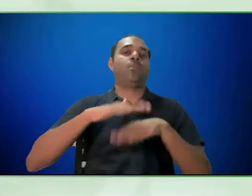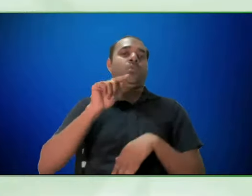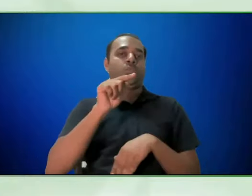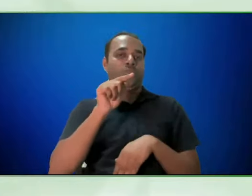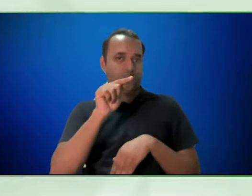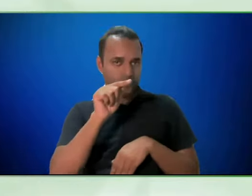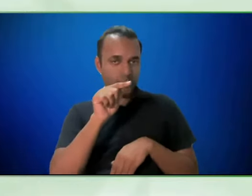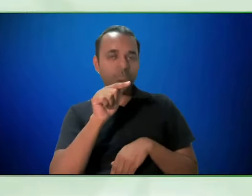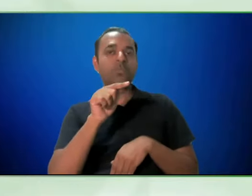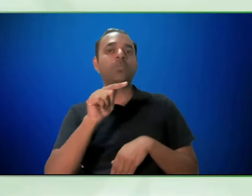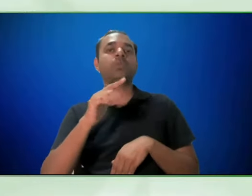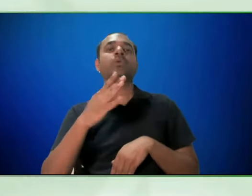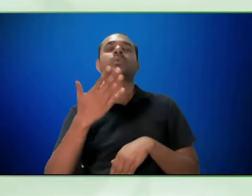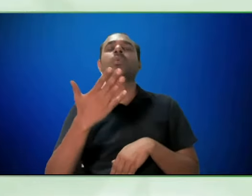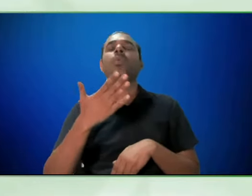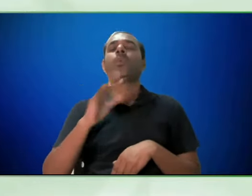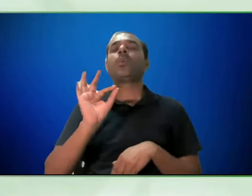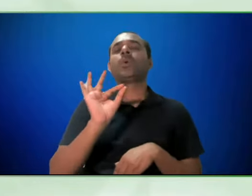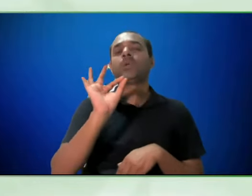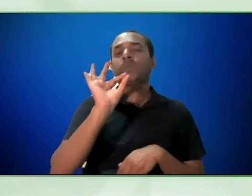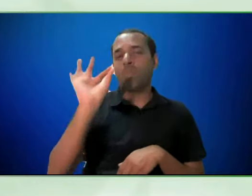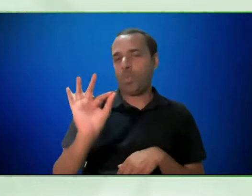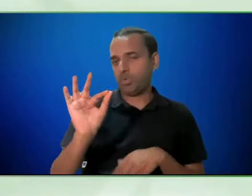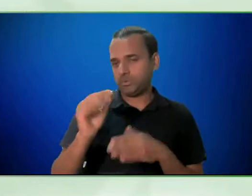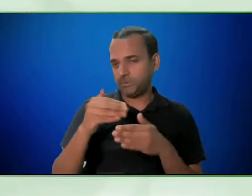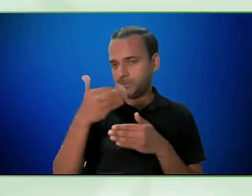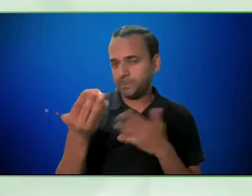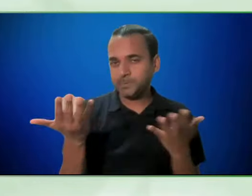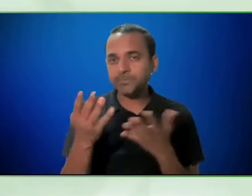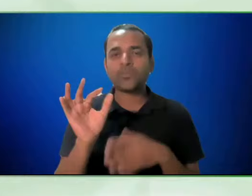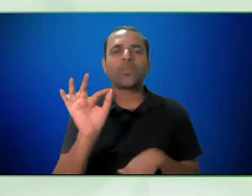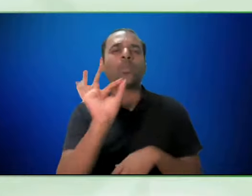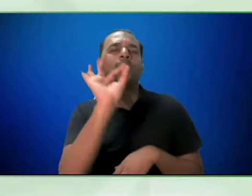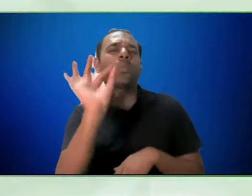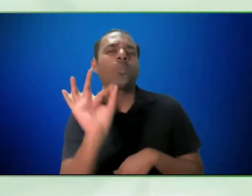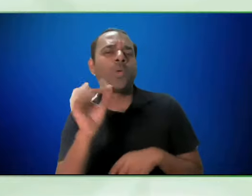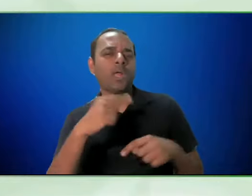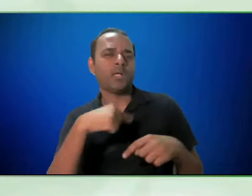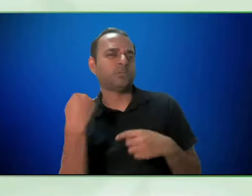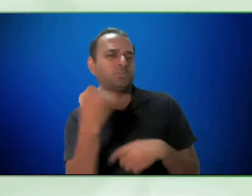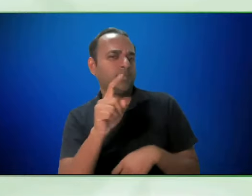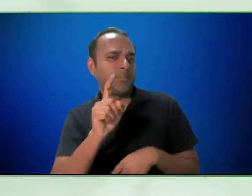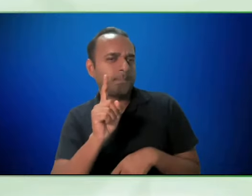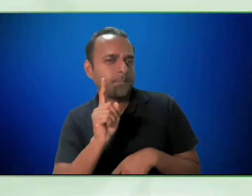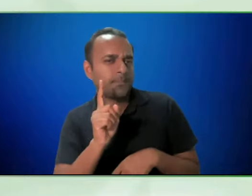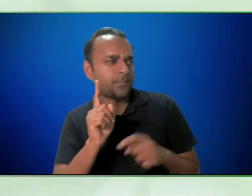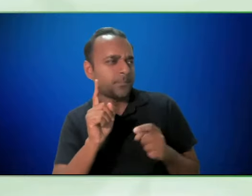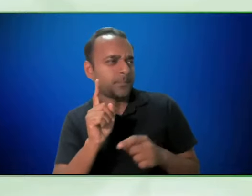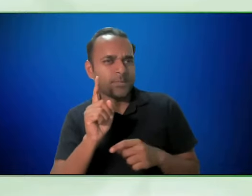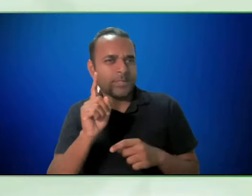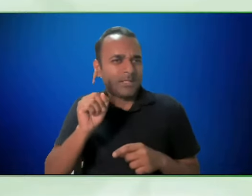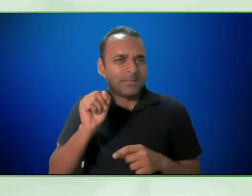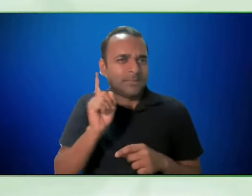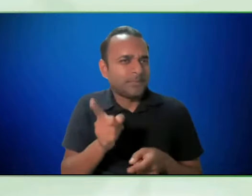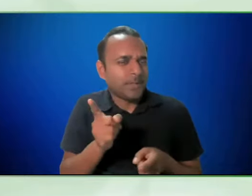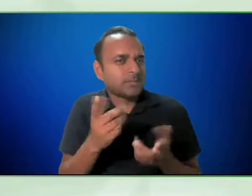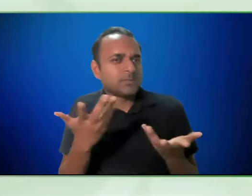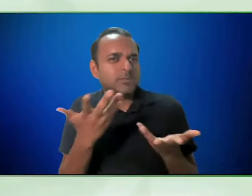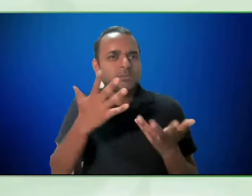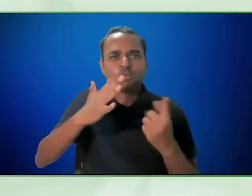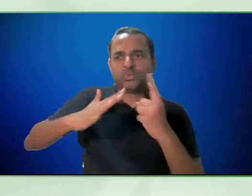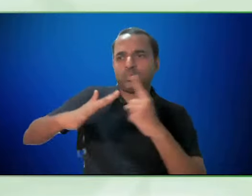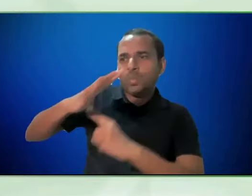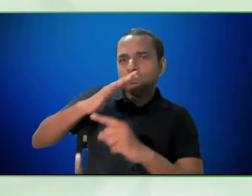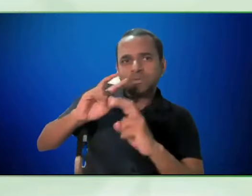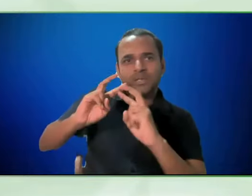Many of the reasons why they are done is, one is because of the demand of impact assessment, but it's